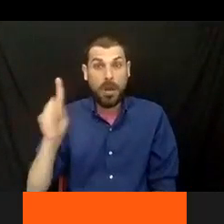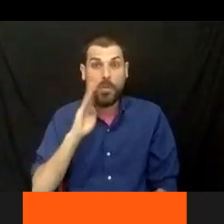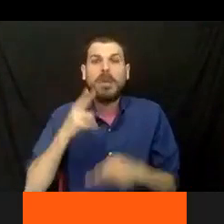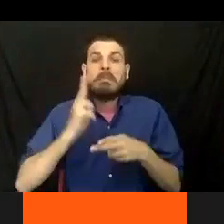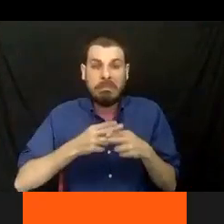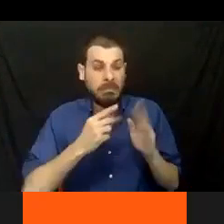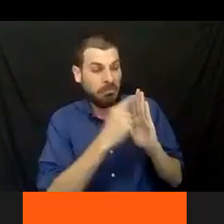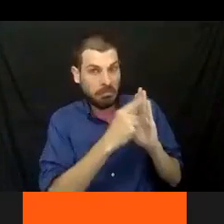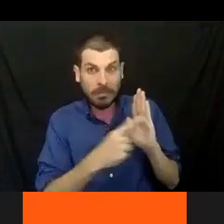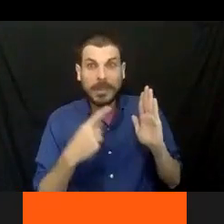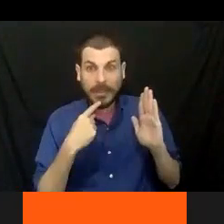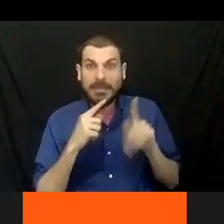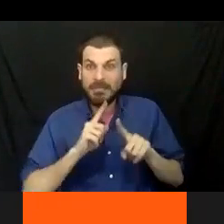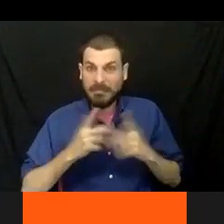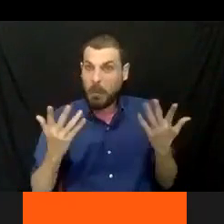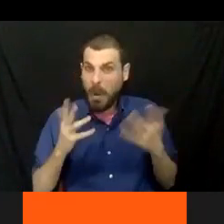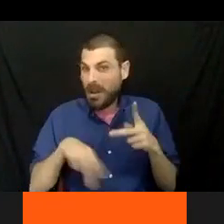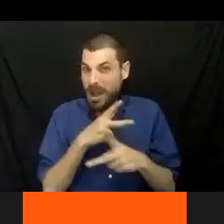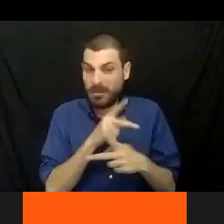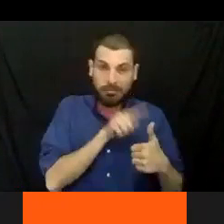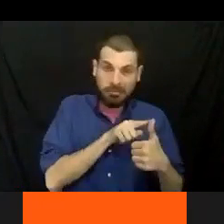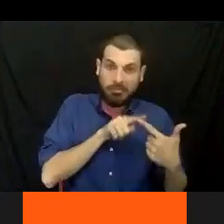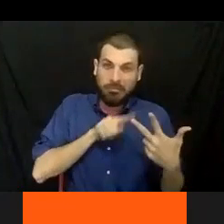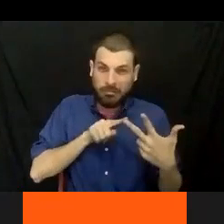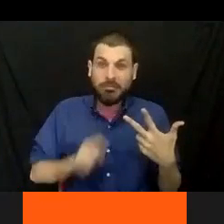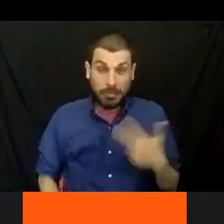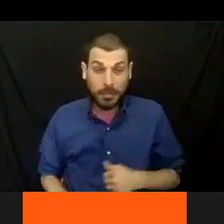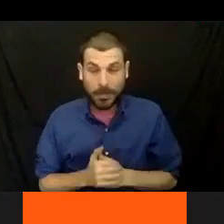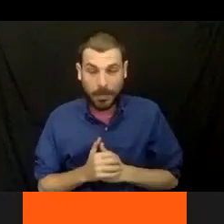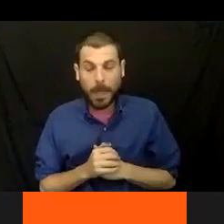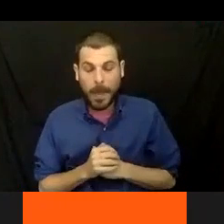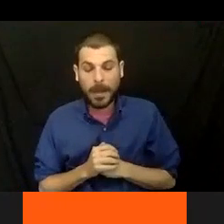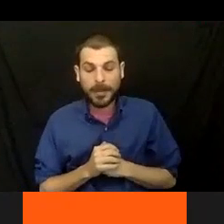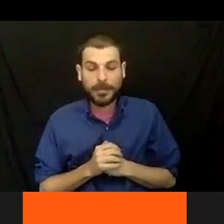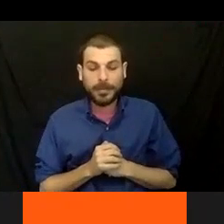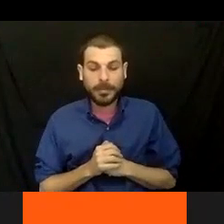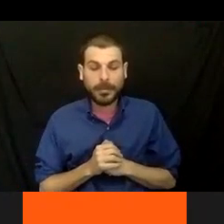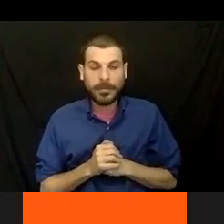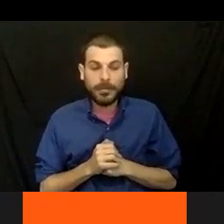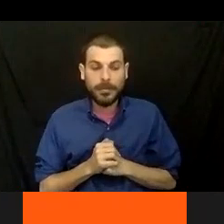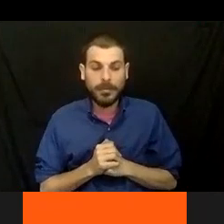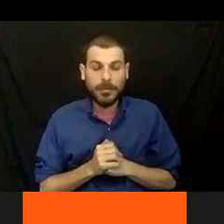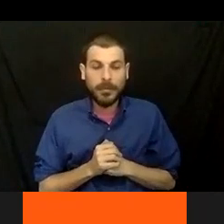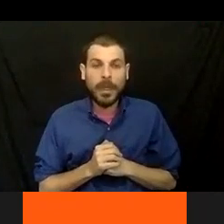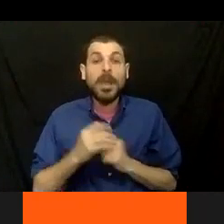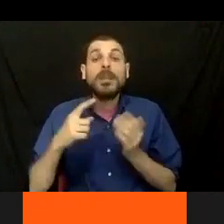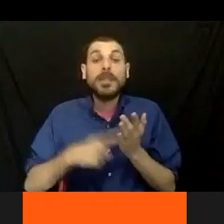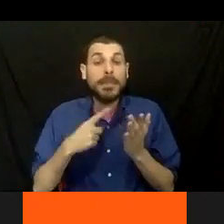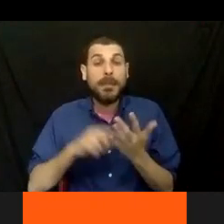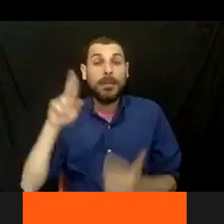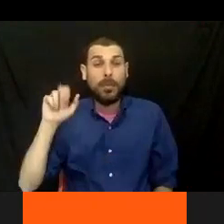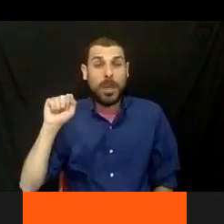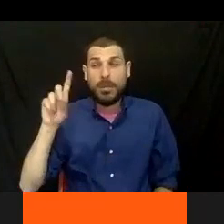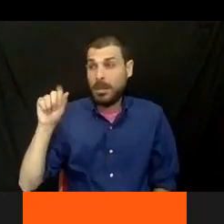get at the closing that this is a USDA loan. There may also be a guarantee, a USDA